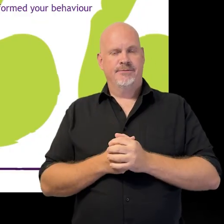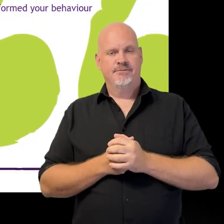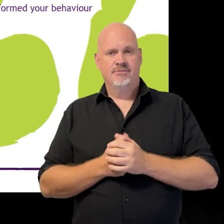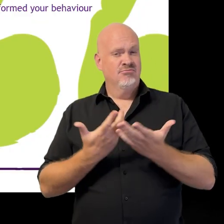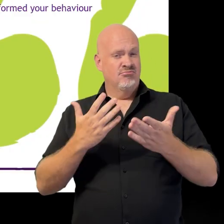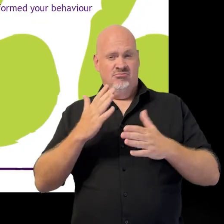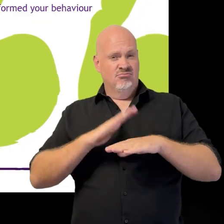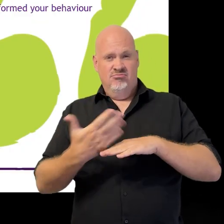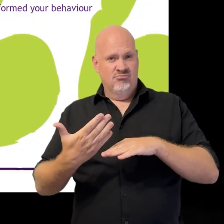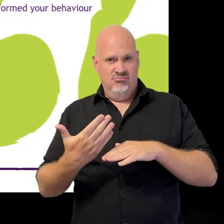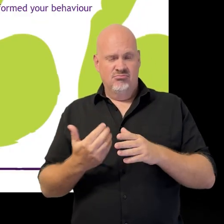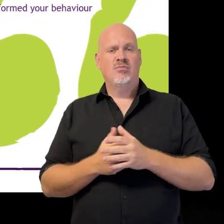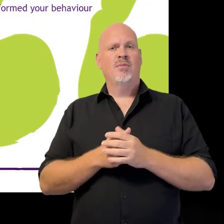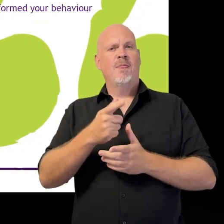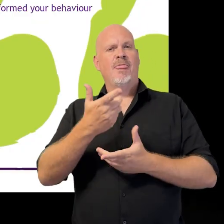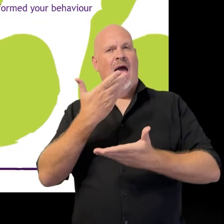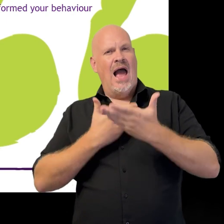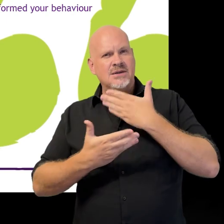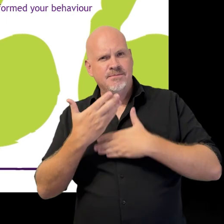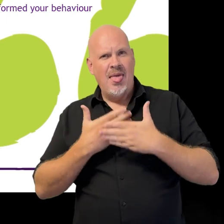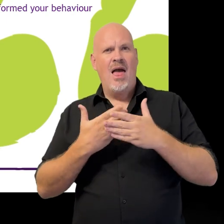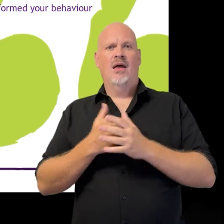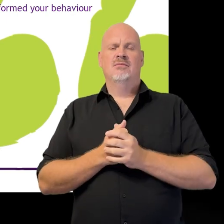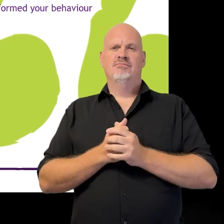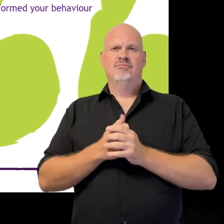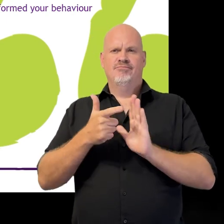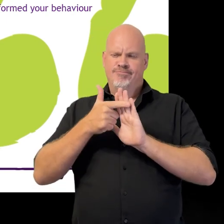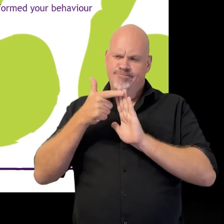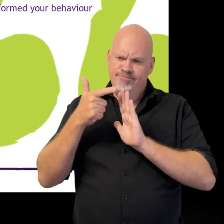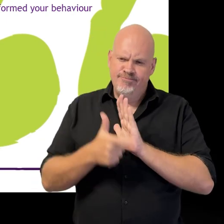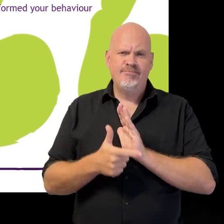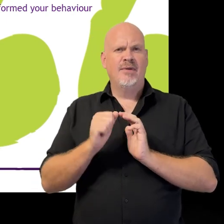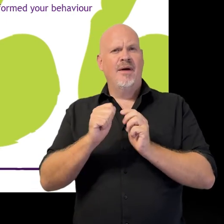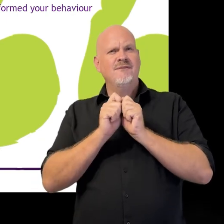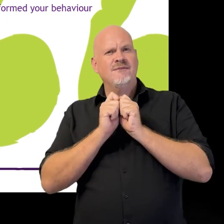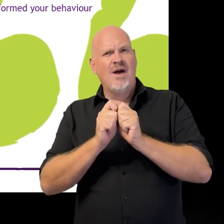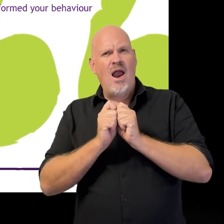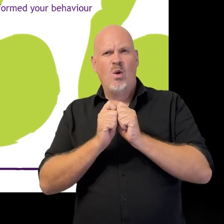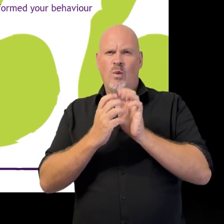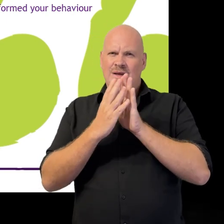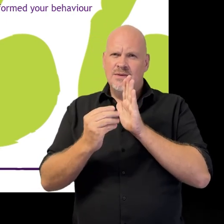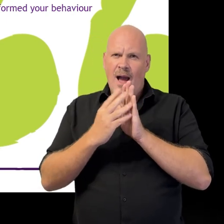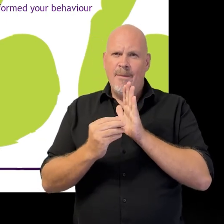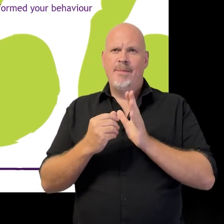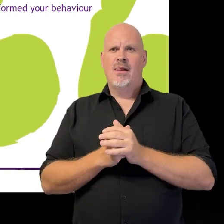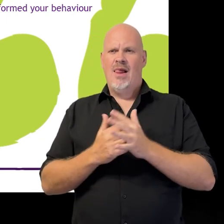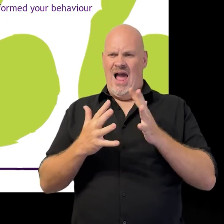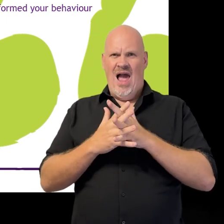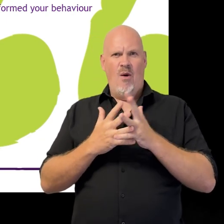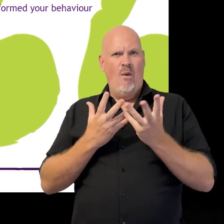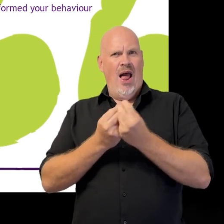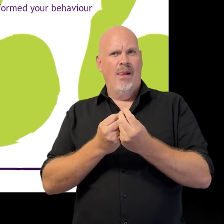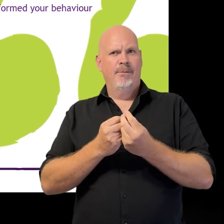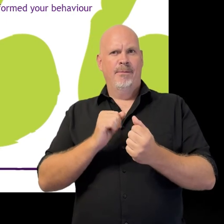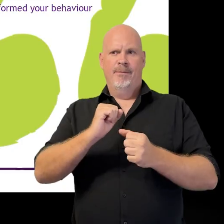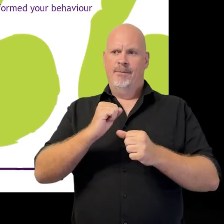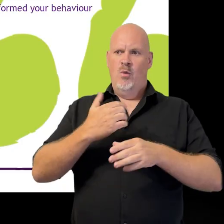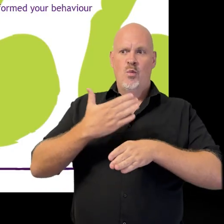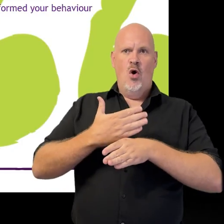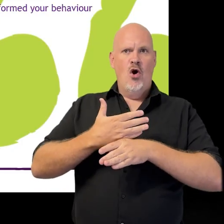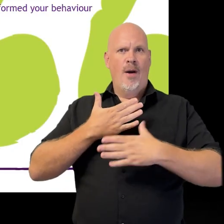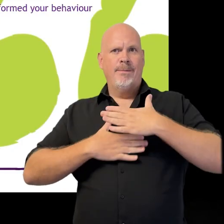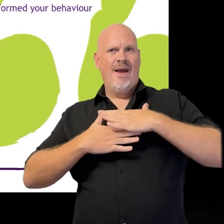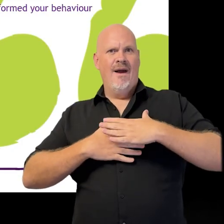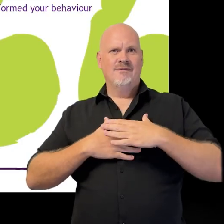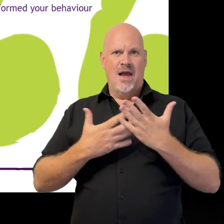There's a second example there, just to give you a little bit more inspiration. So professionalism, what does that mean